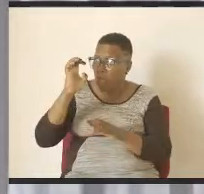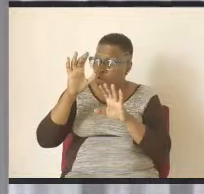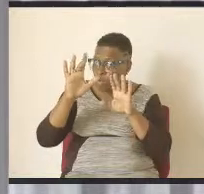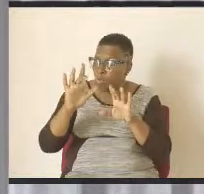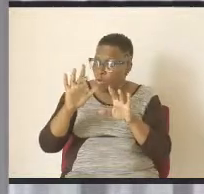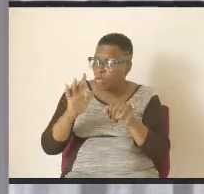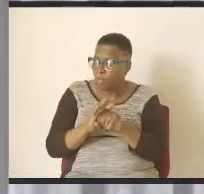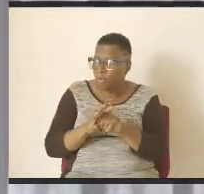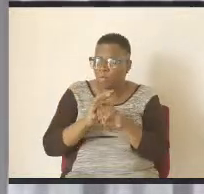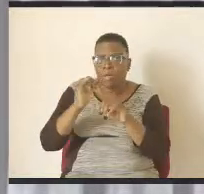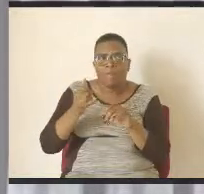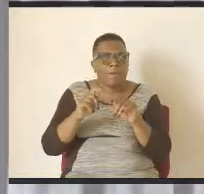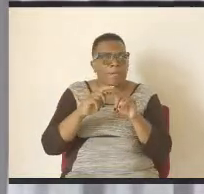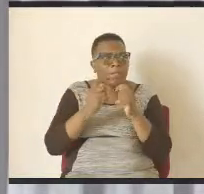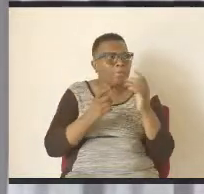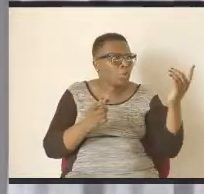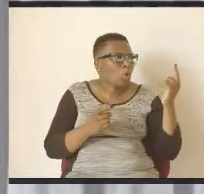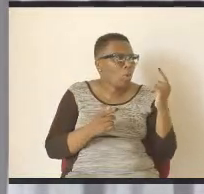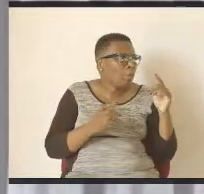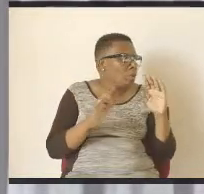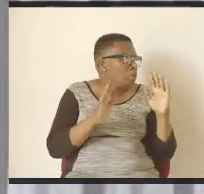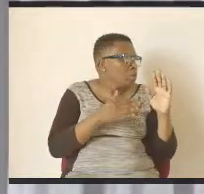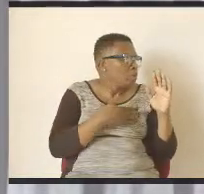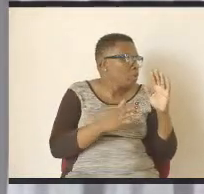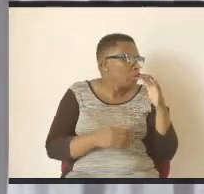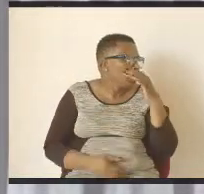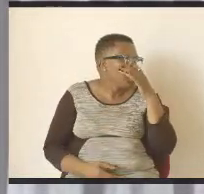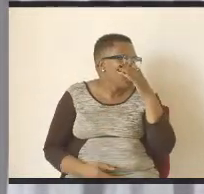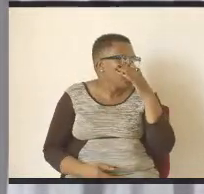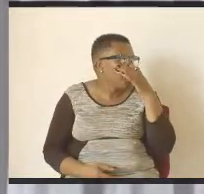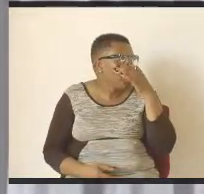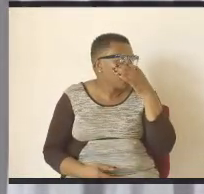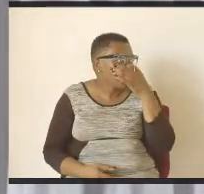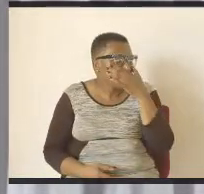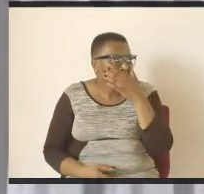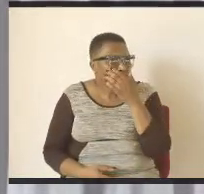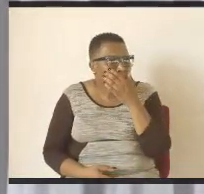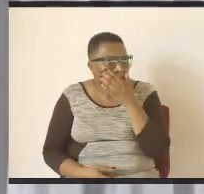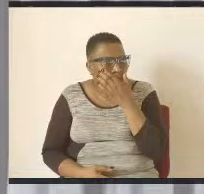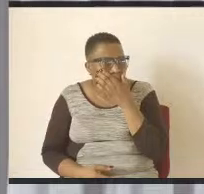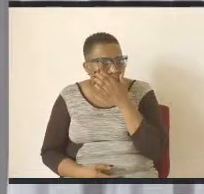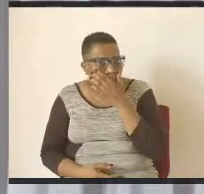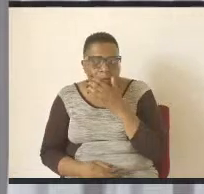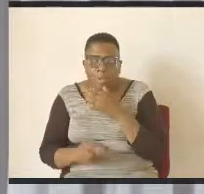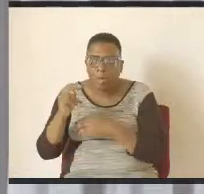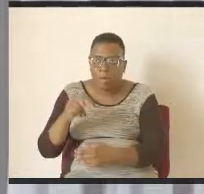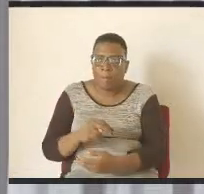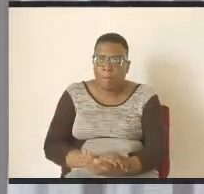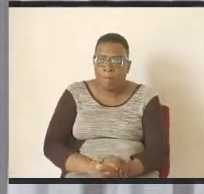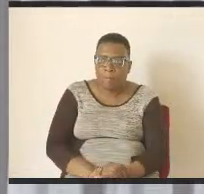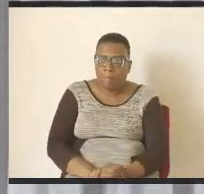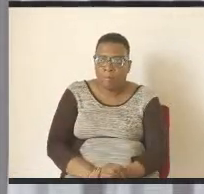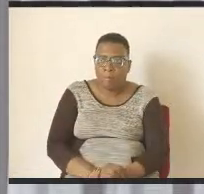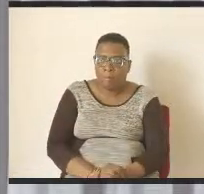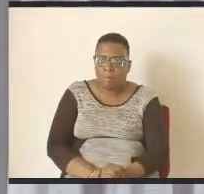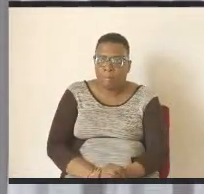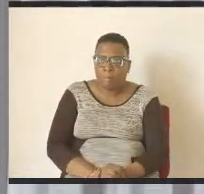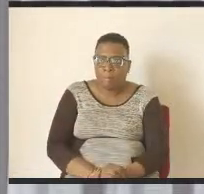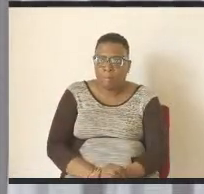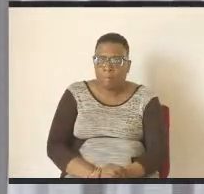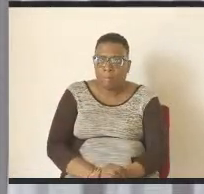praise team to come. I just ask, do you think that